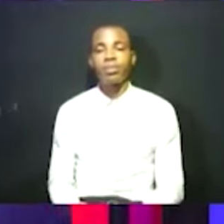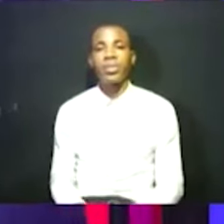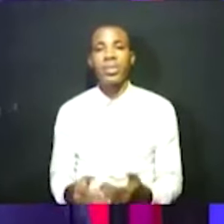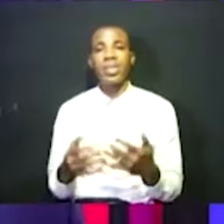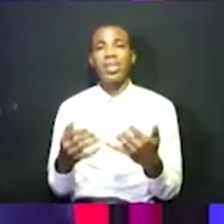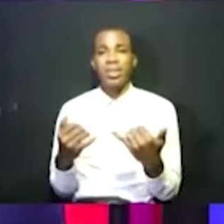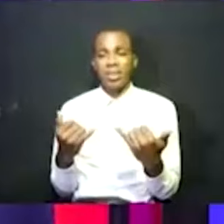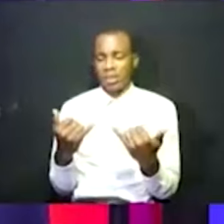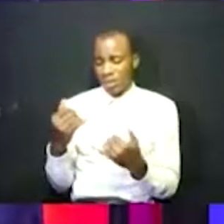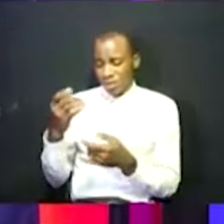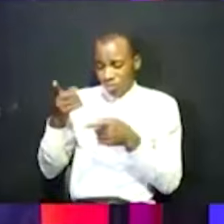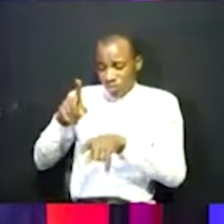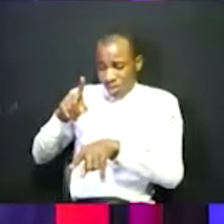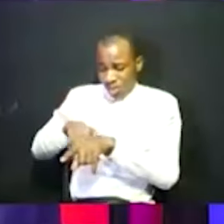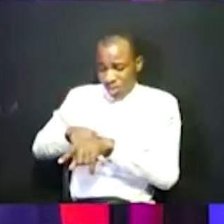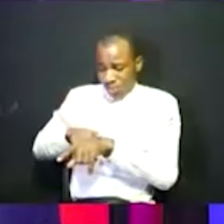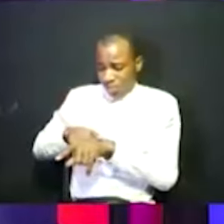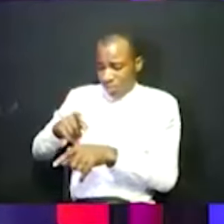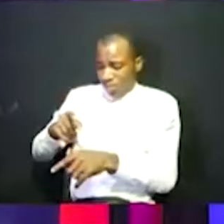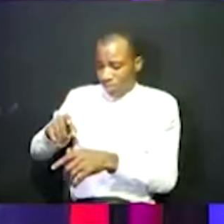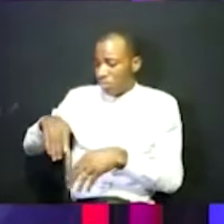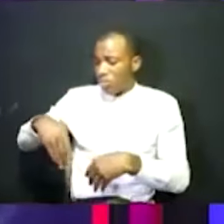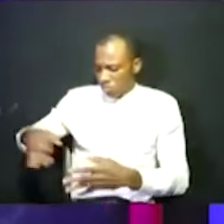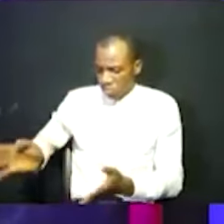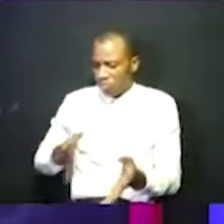Thomas was too weak to walk, so